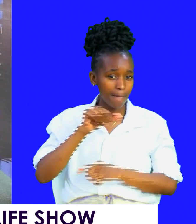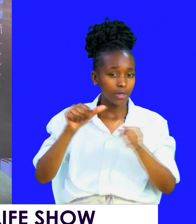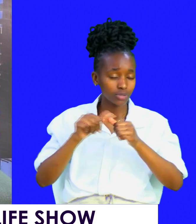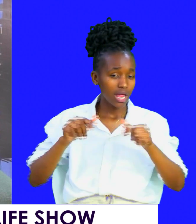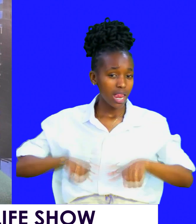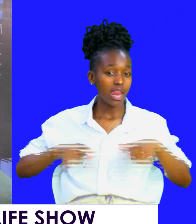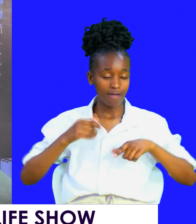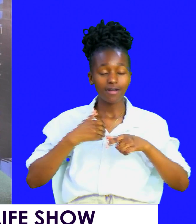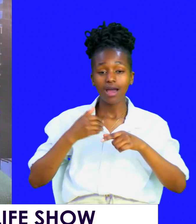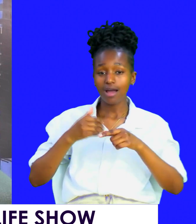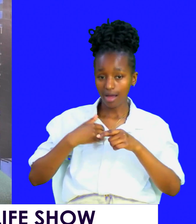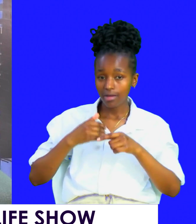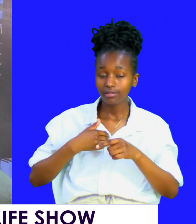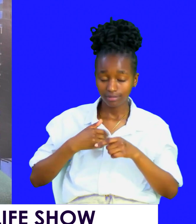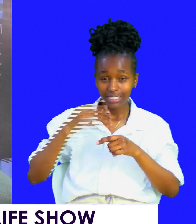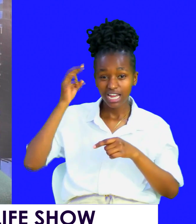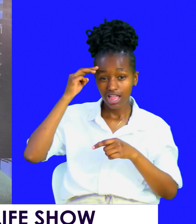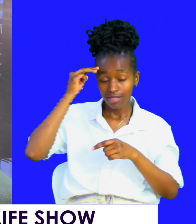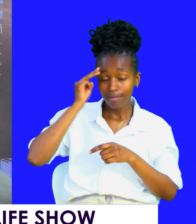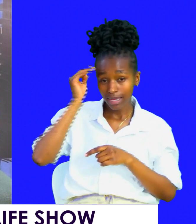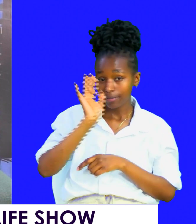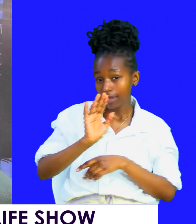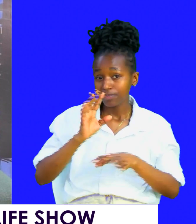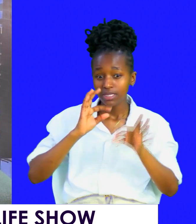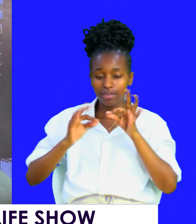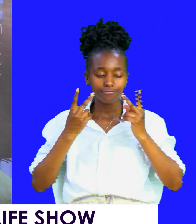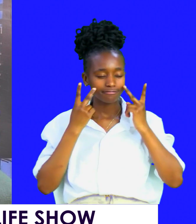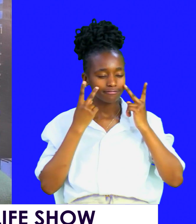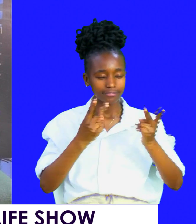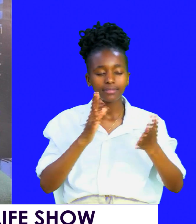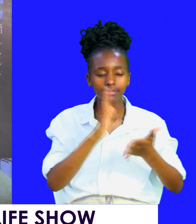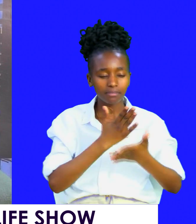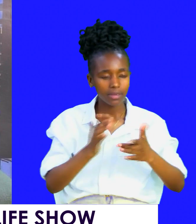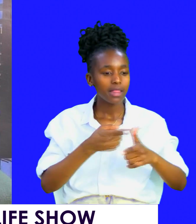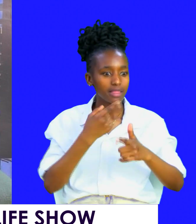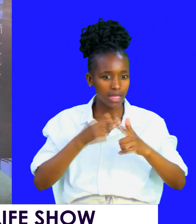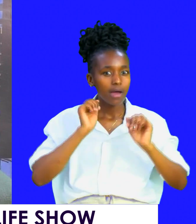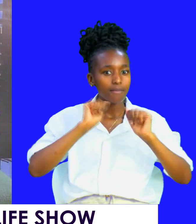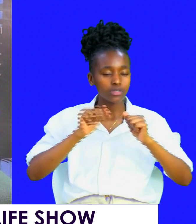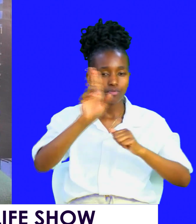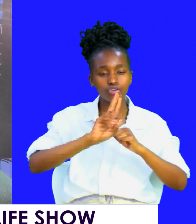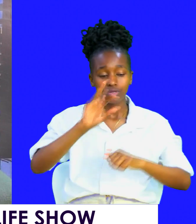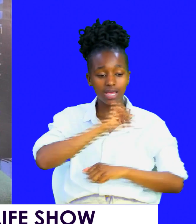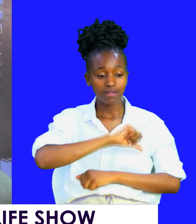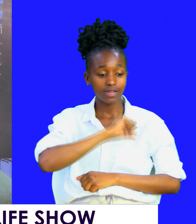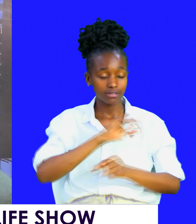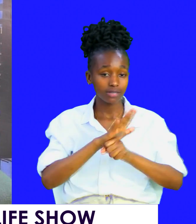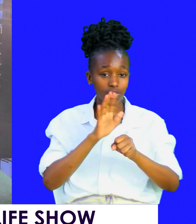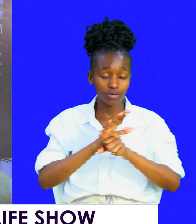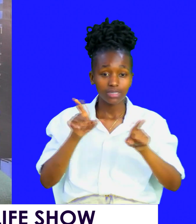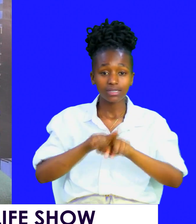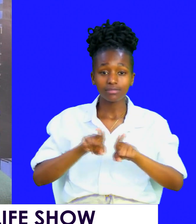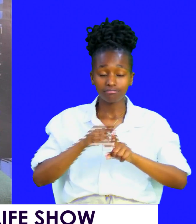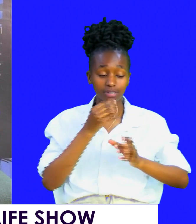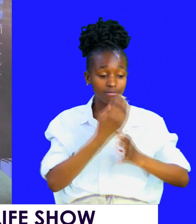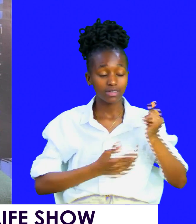to protect what you see. With one glance, you can take in so much advantage or disadvantage.